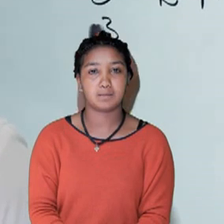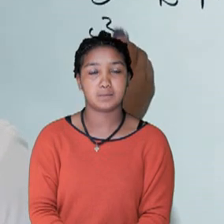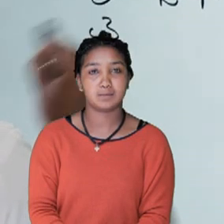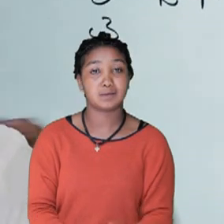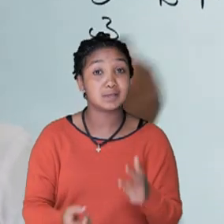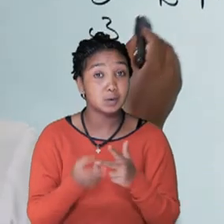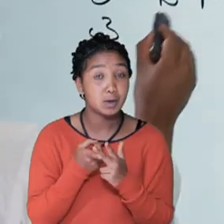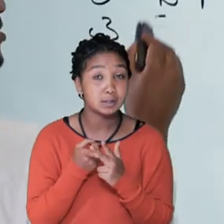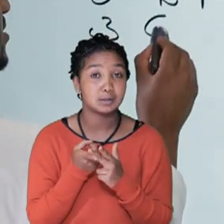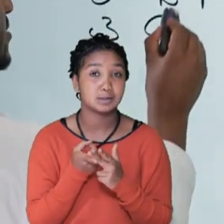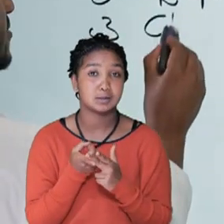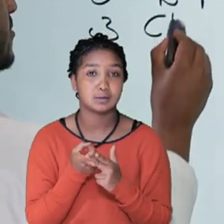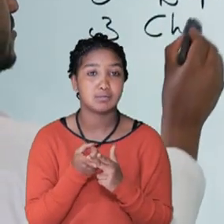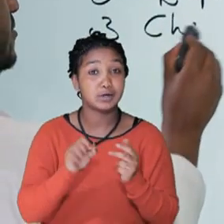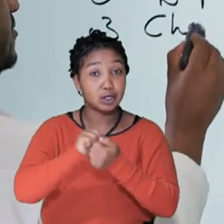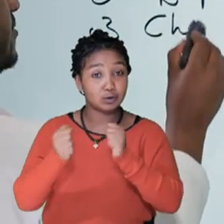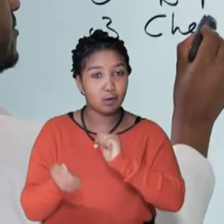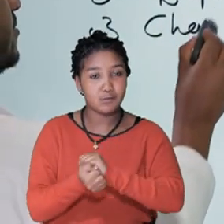Three, change of state.